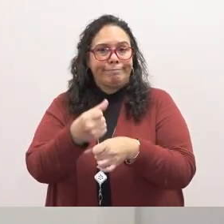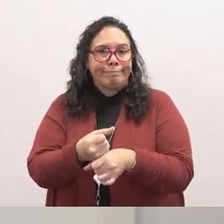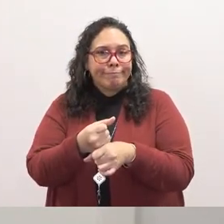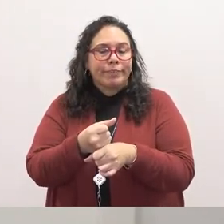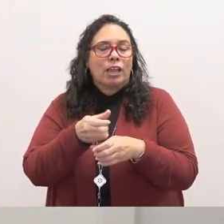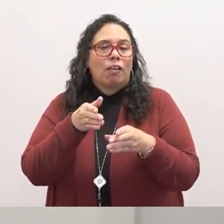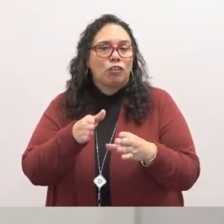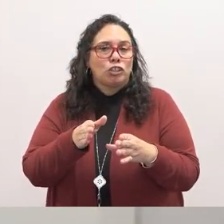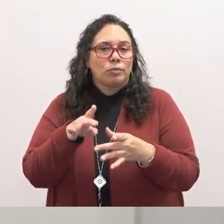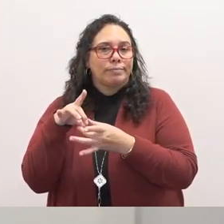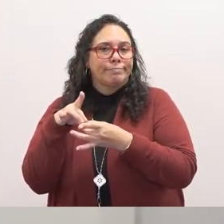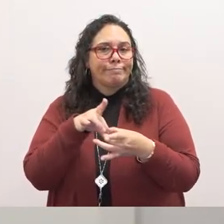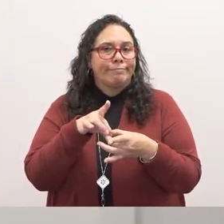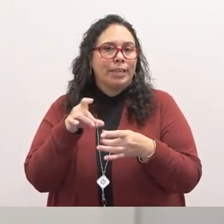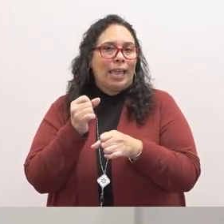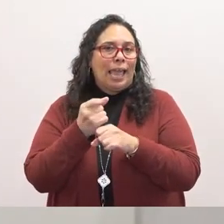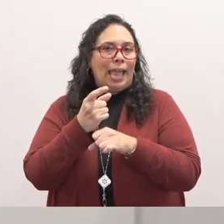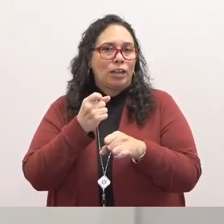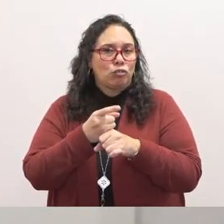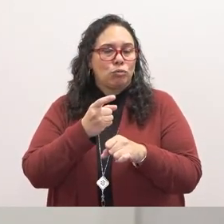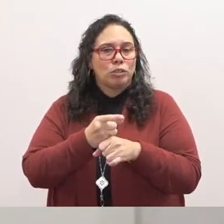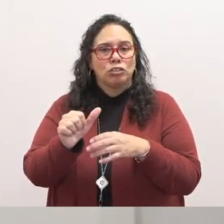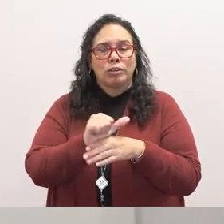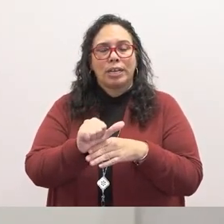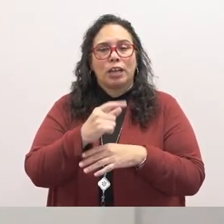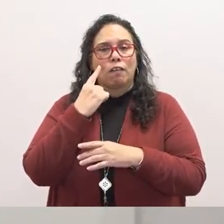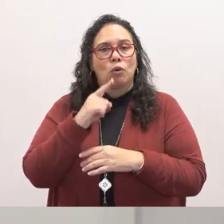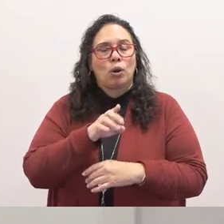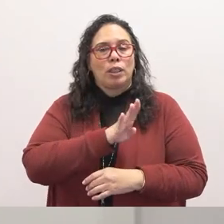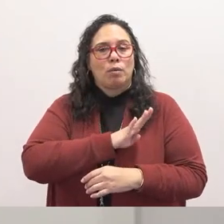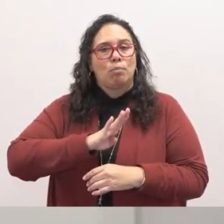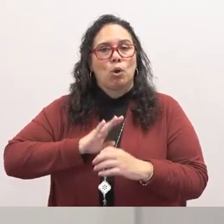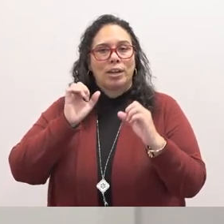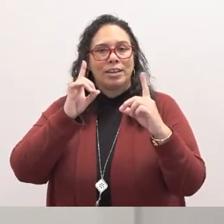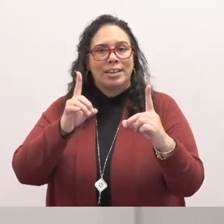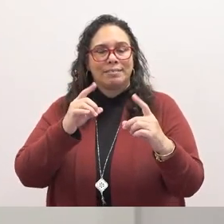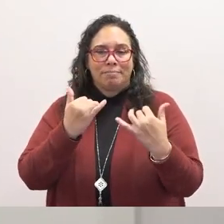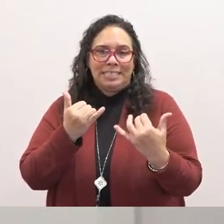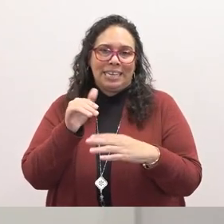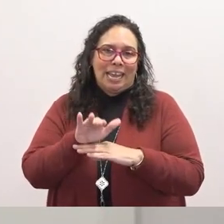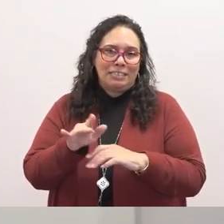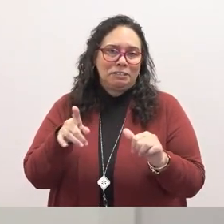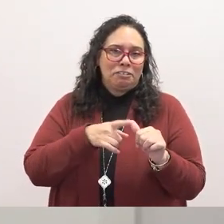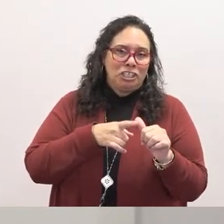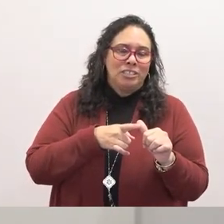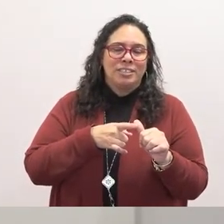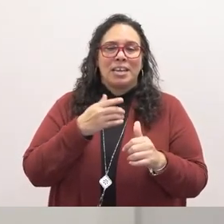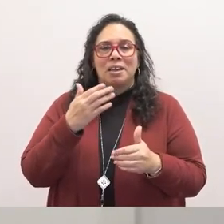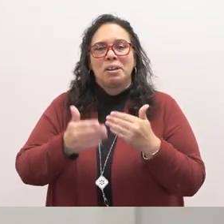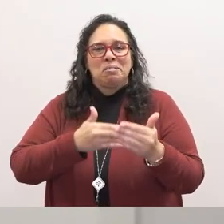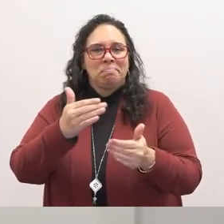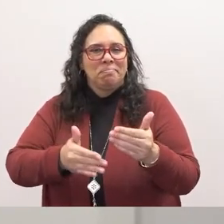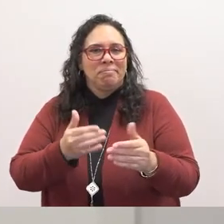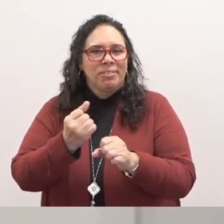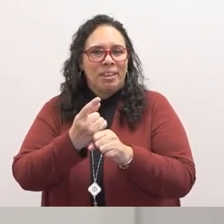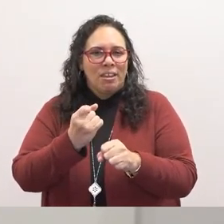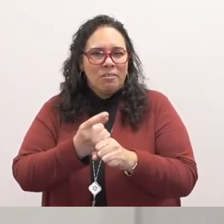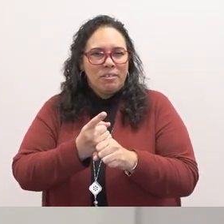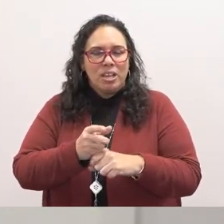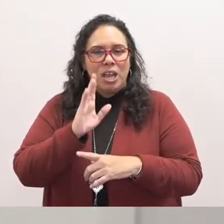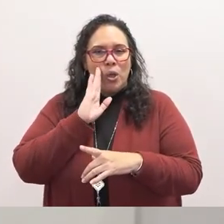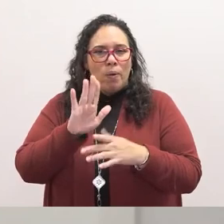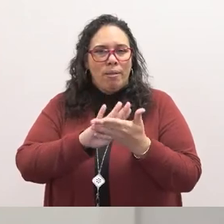this will be part of annual training for the Board of Education. So tonight's a first installation, and perhaps as we move forward each year, it